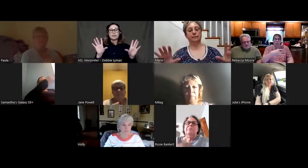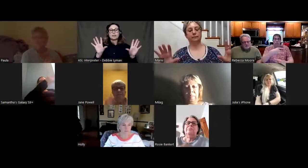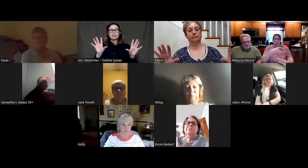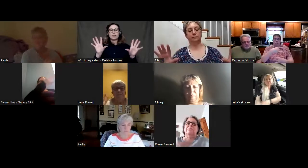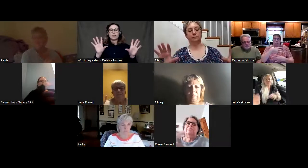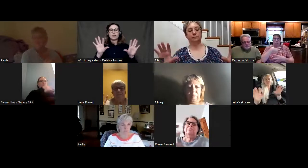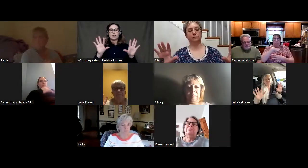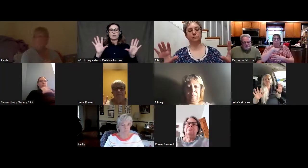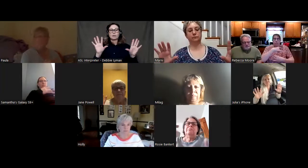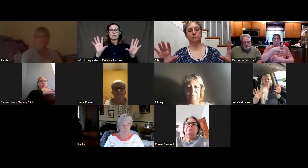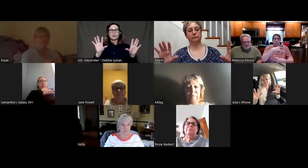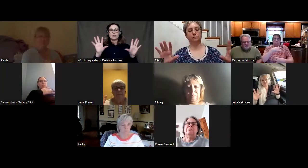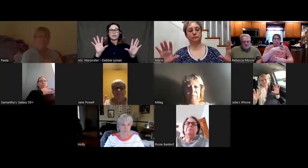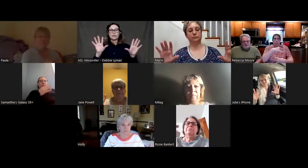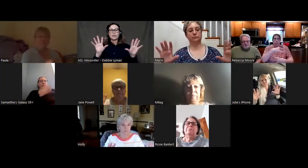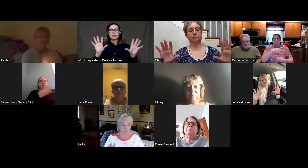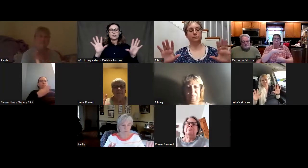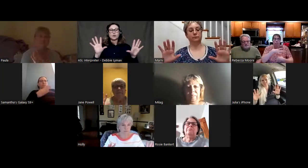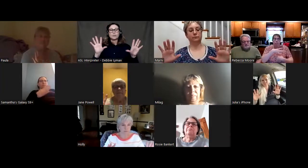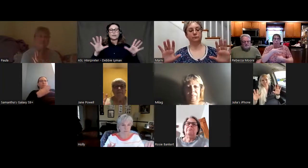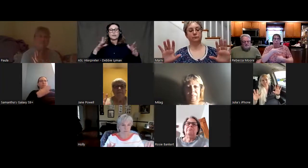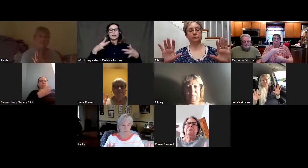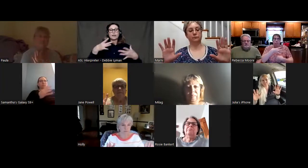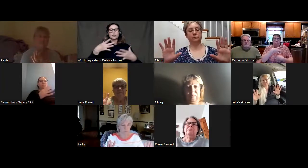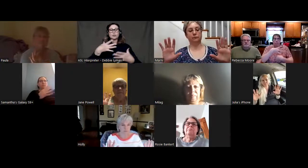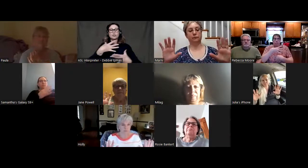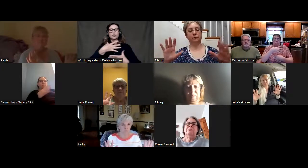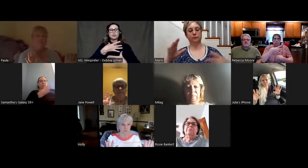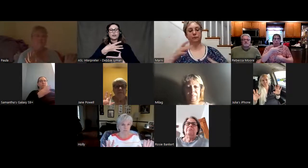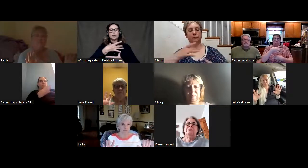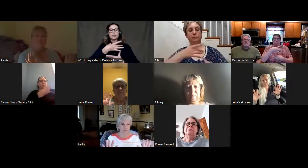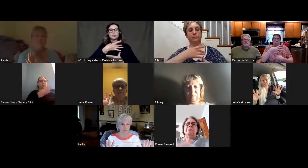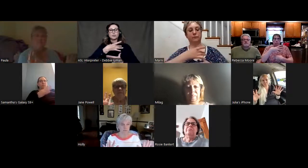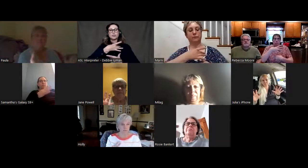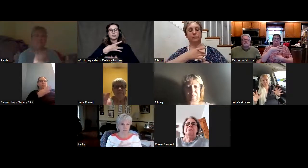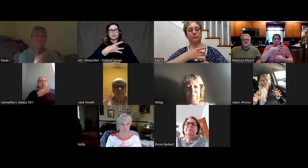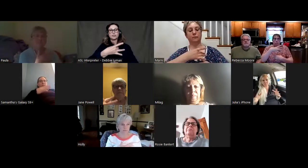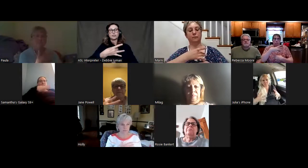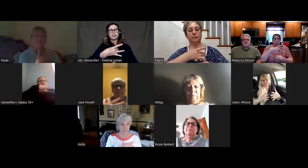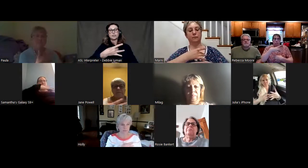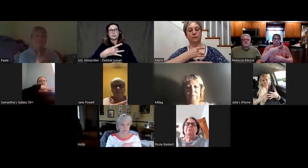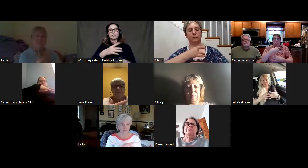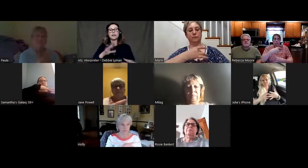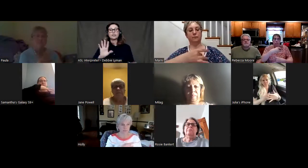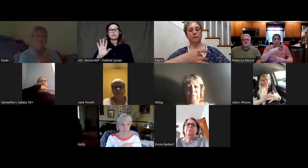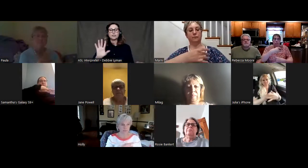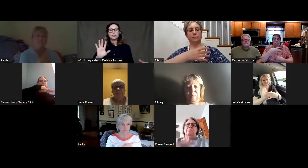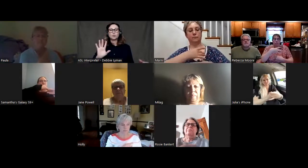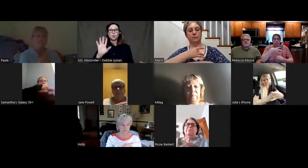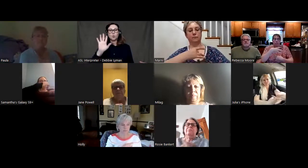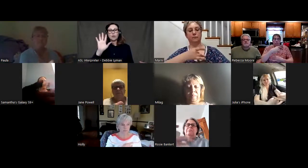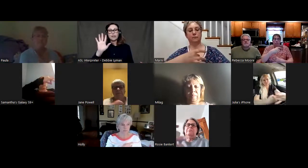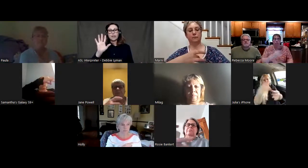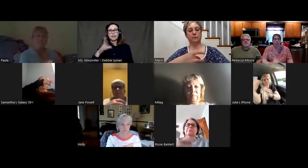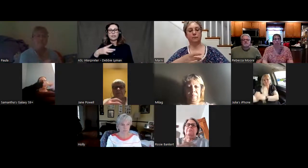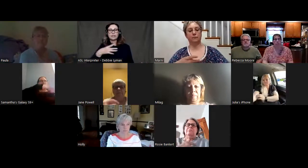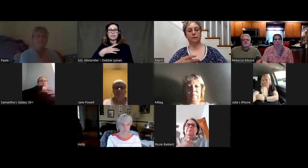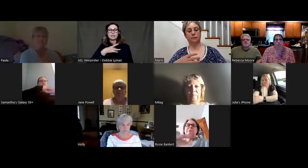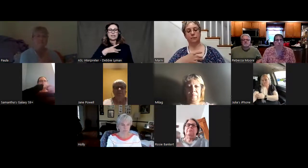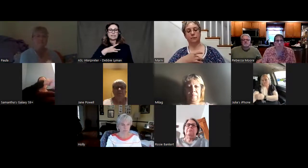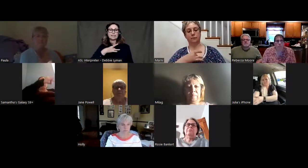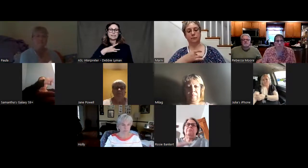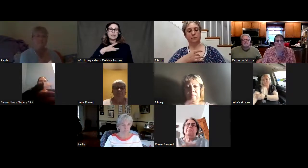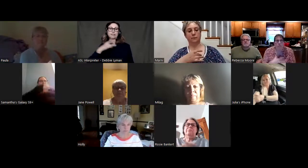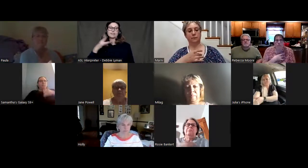palms, your fingers are open and you turn your hand towards you and you do interest. Now, if you do one